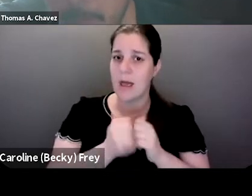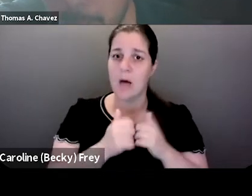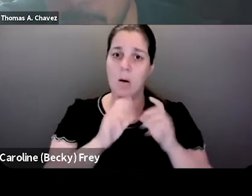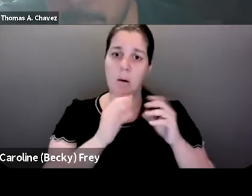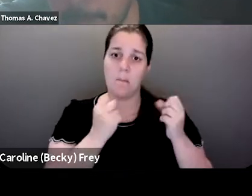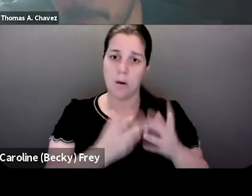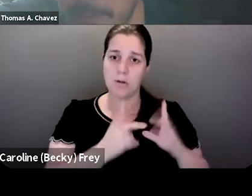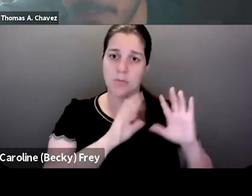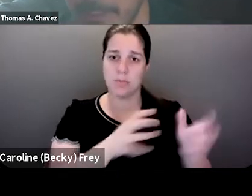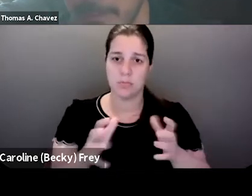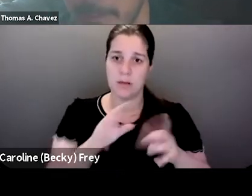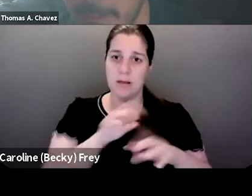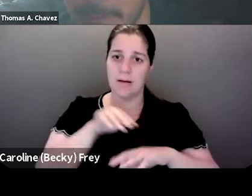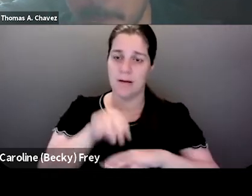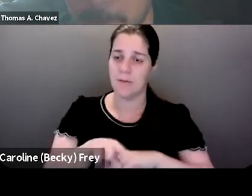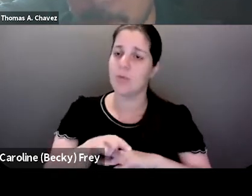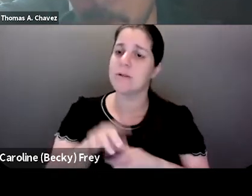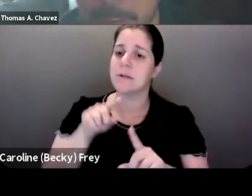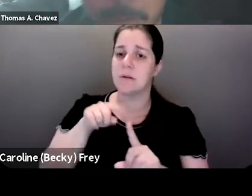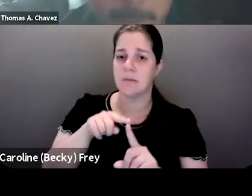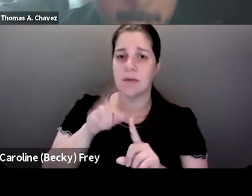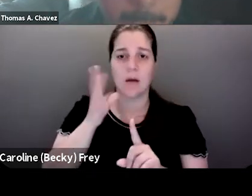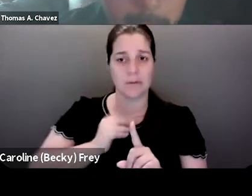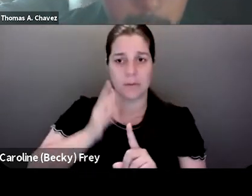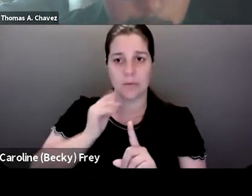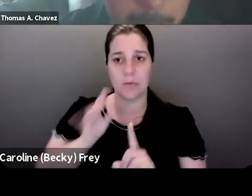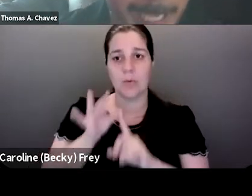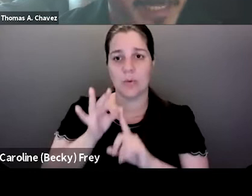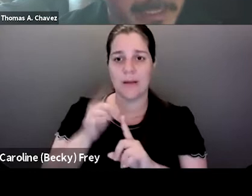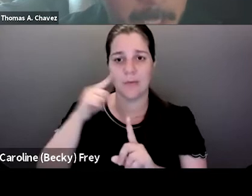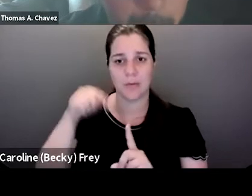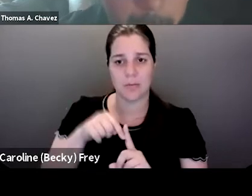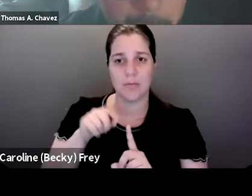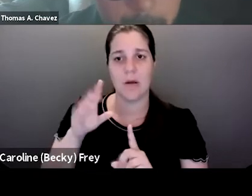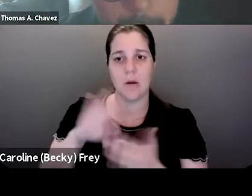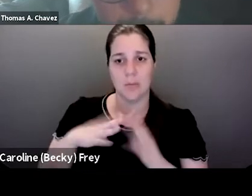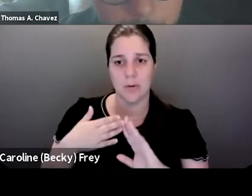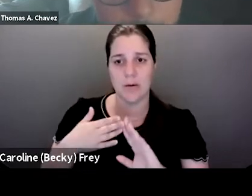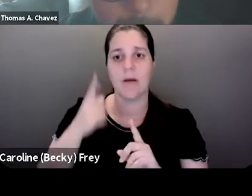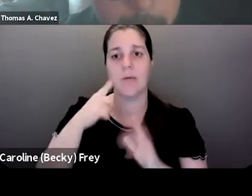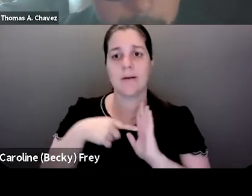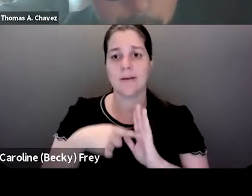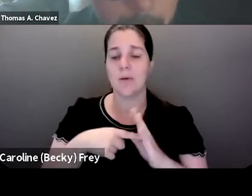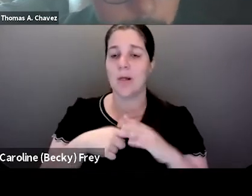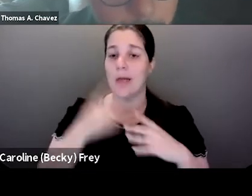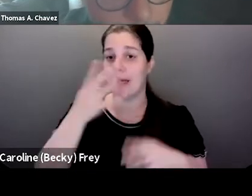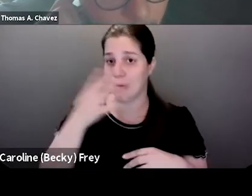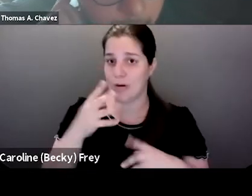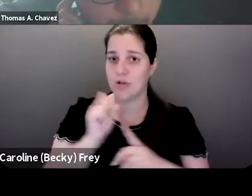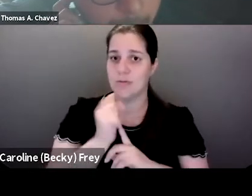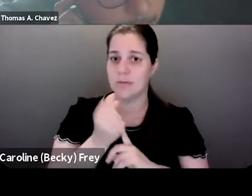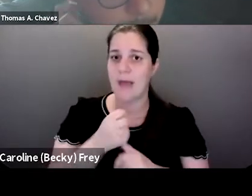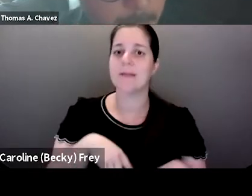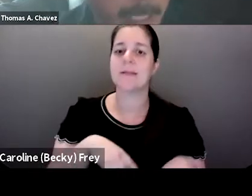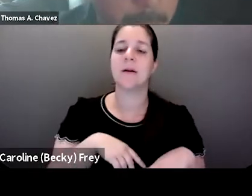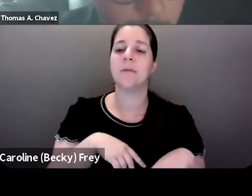those interactions manifest in the daily experiences unique to the Latinx community, such as immigration status, language, ethnicity, and culture.